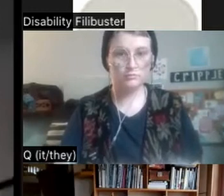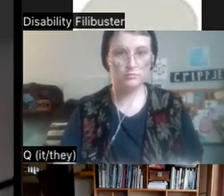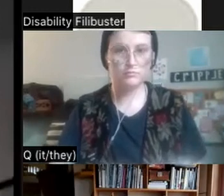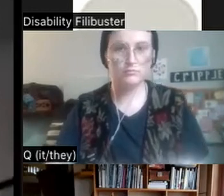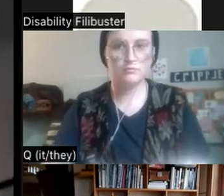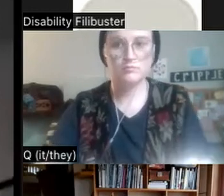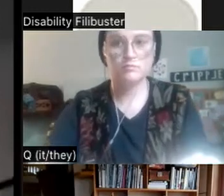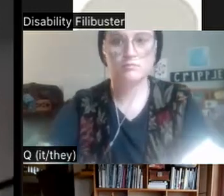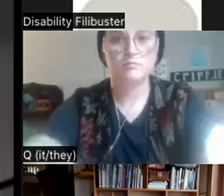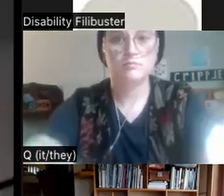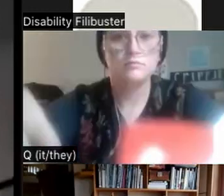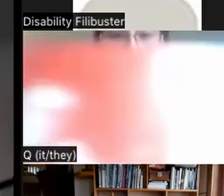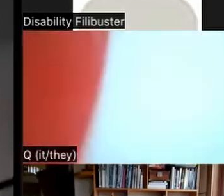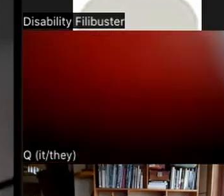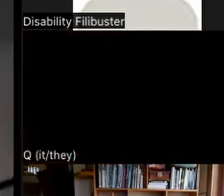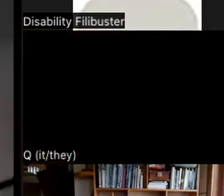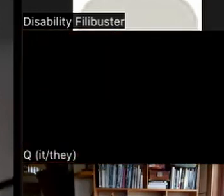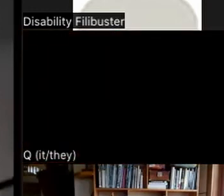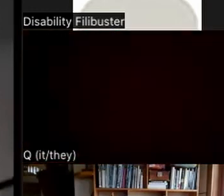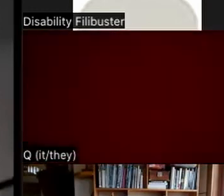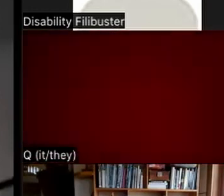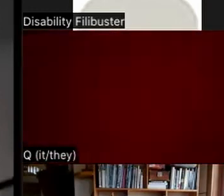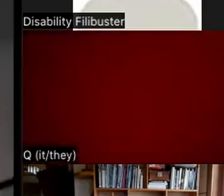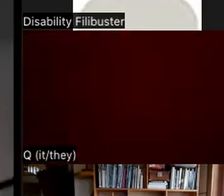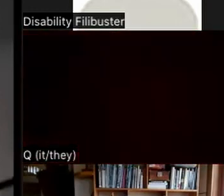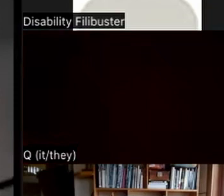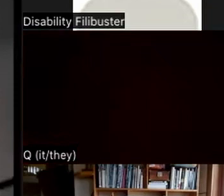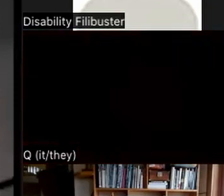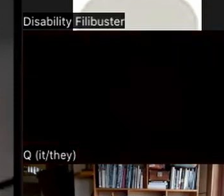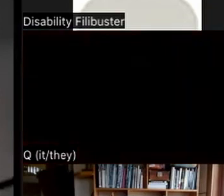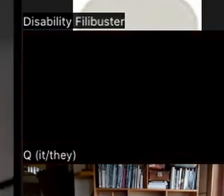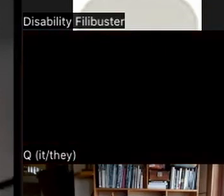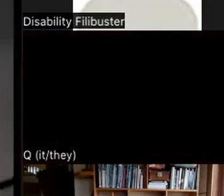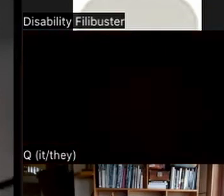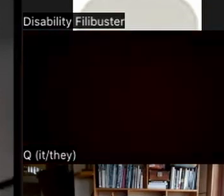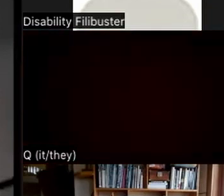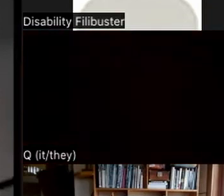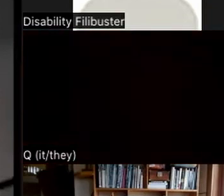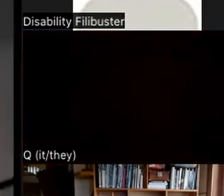So when you, oh, Q, you're getting sound?